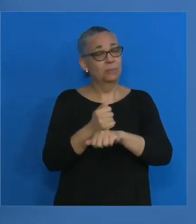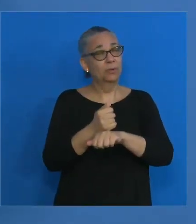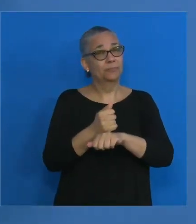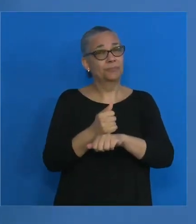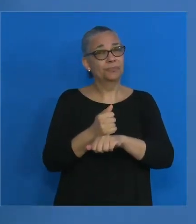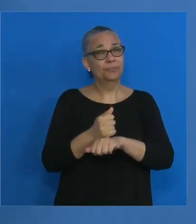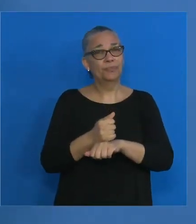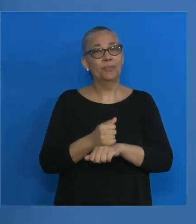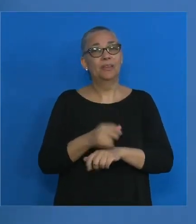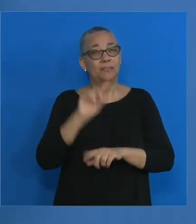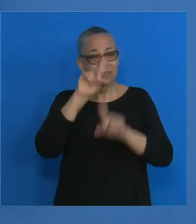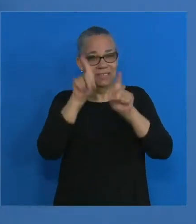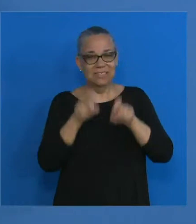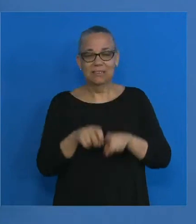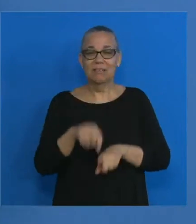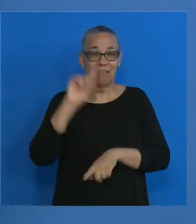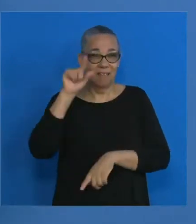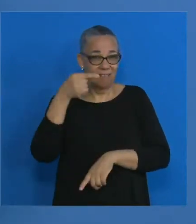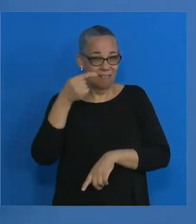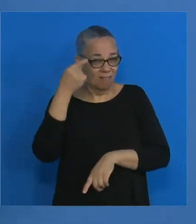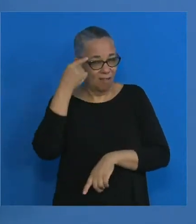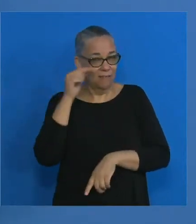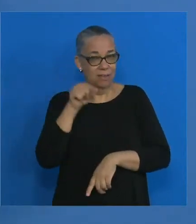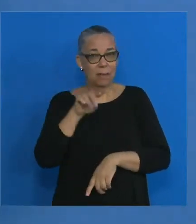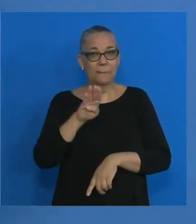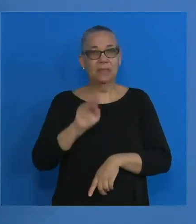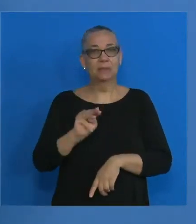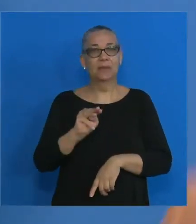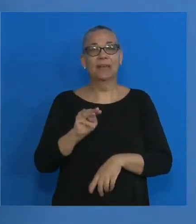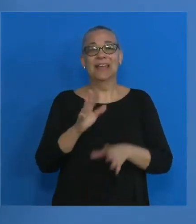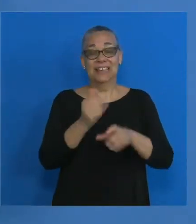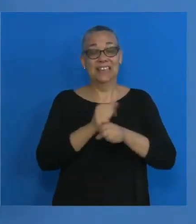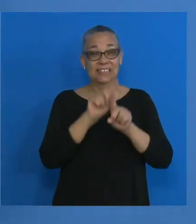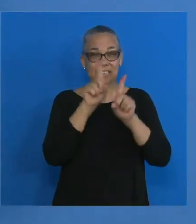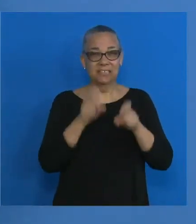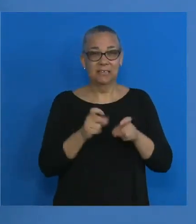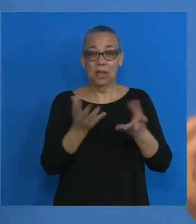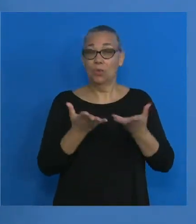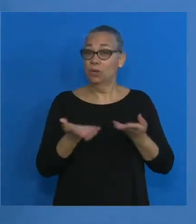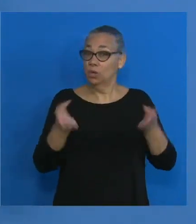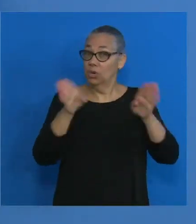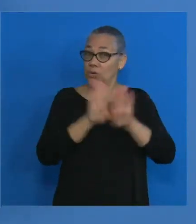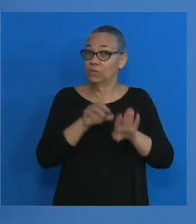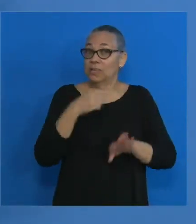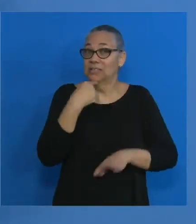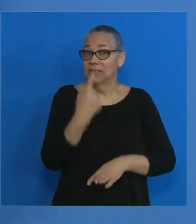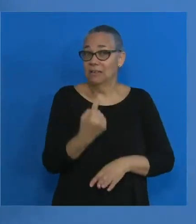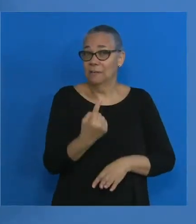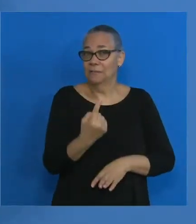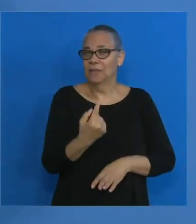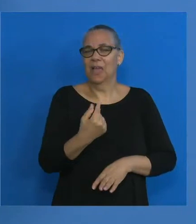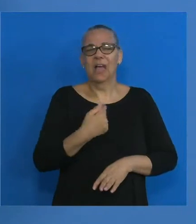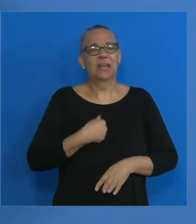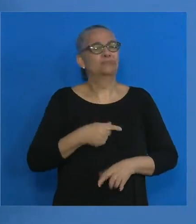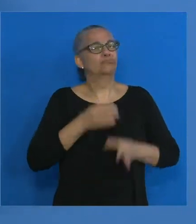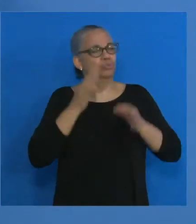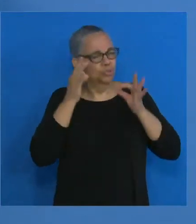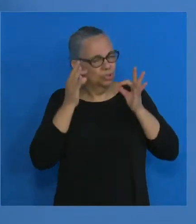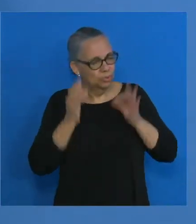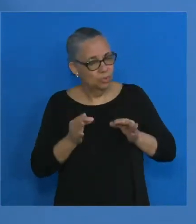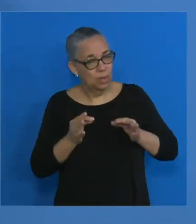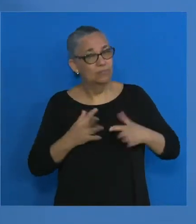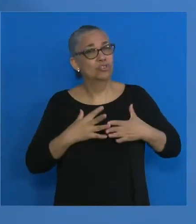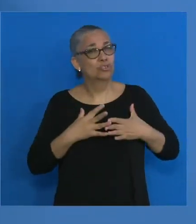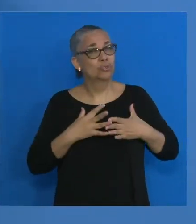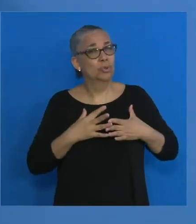at gov.bm, the coronavirus Get Tested. I wish to close by saying that I have full confidence in our epidemiology